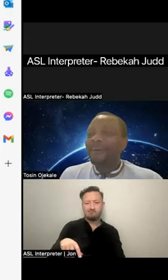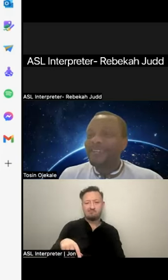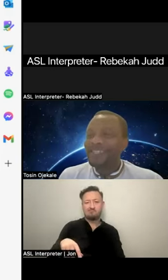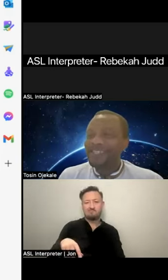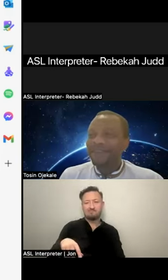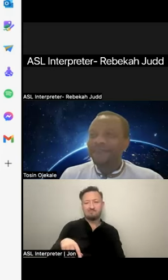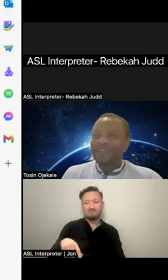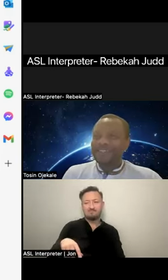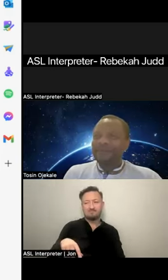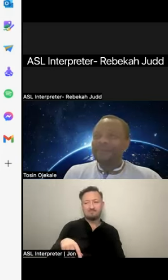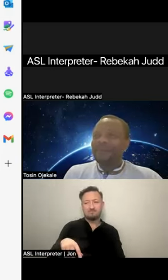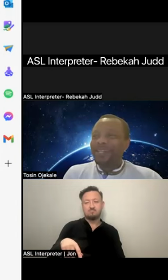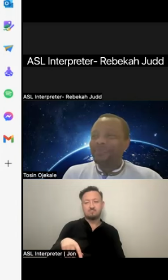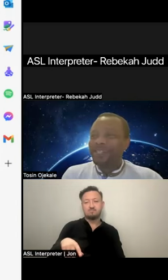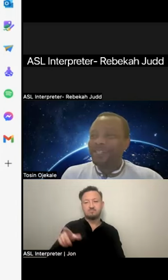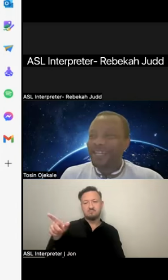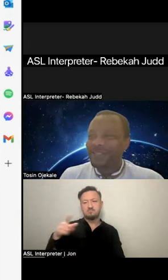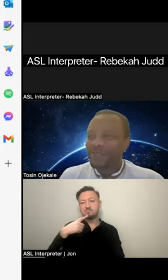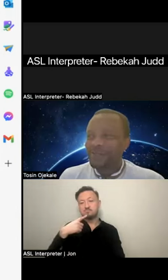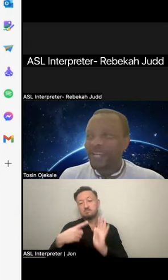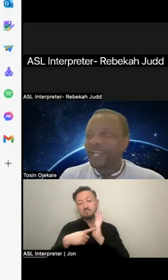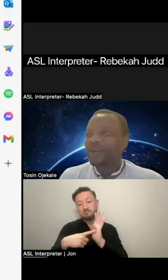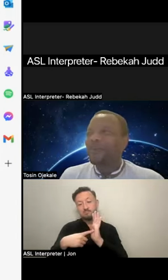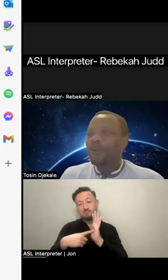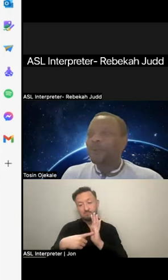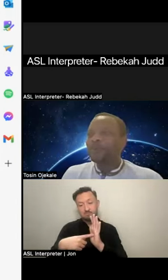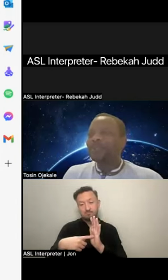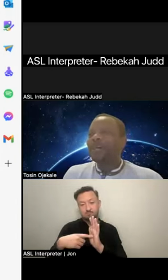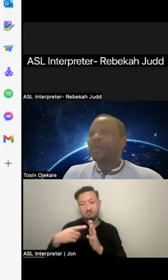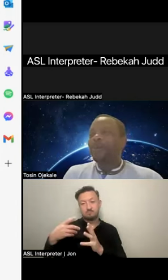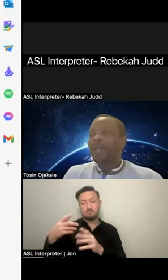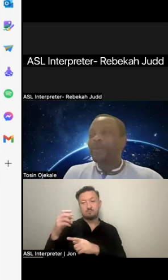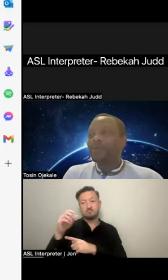Yeah, she said, for example, when smoke detectors ring, we